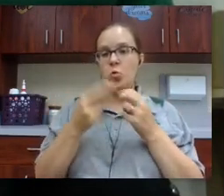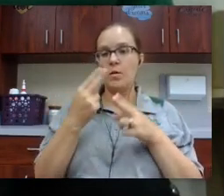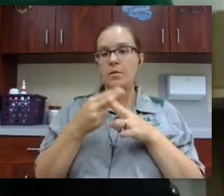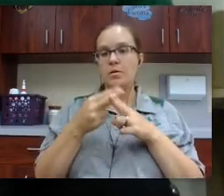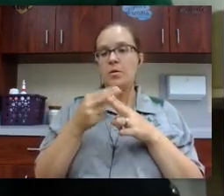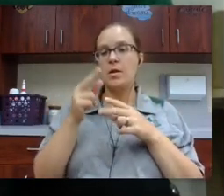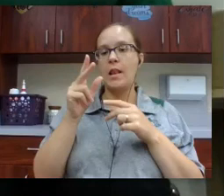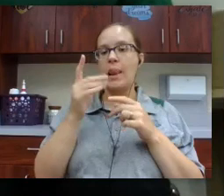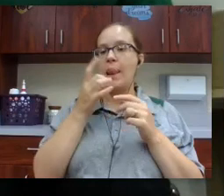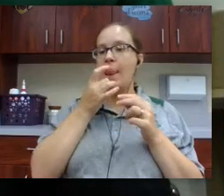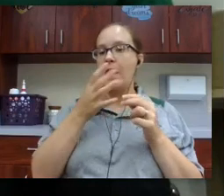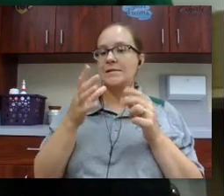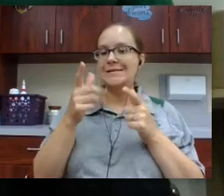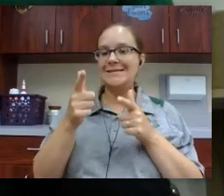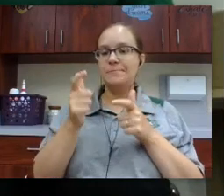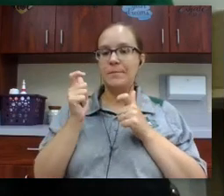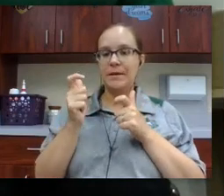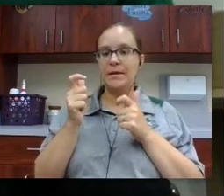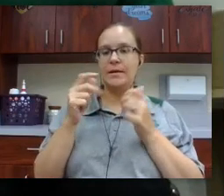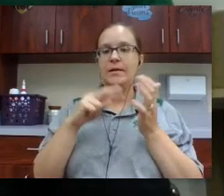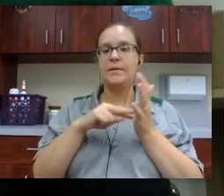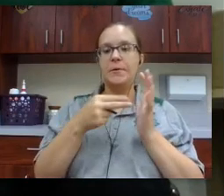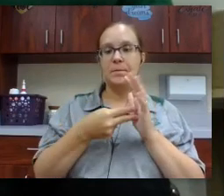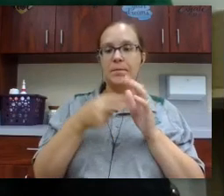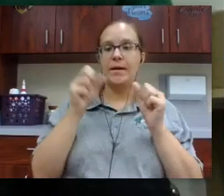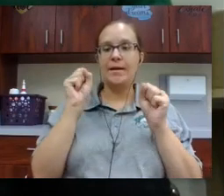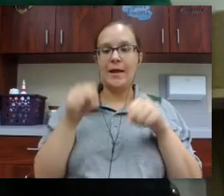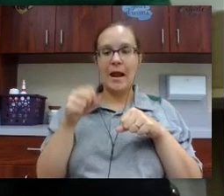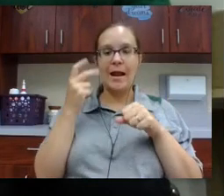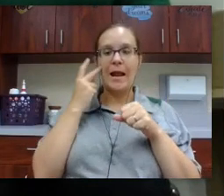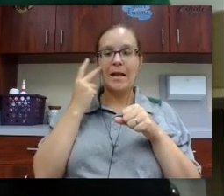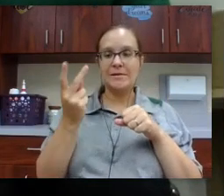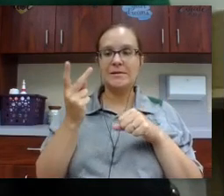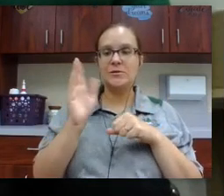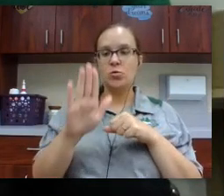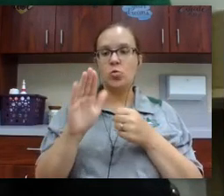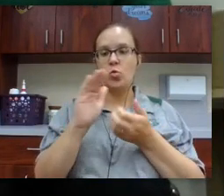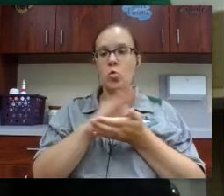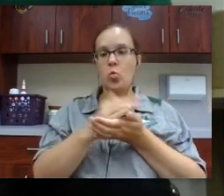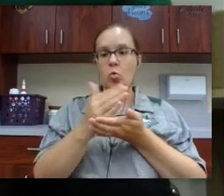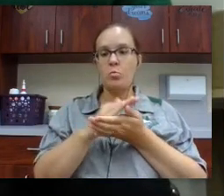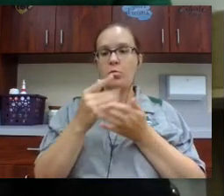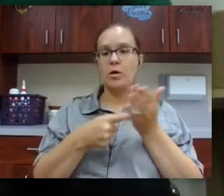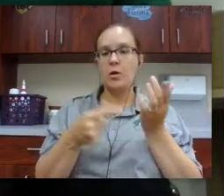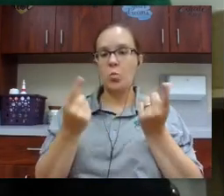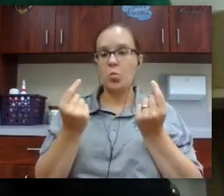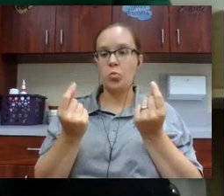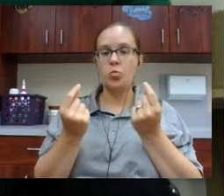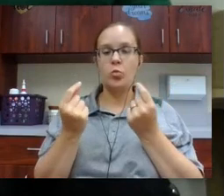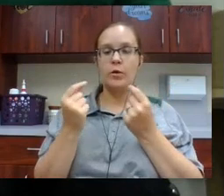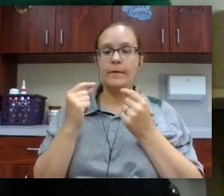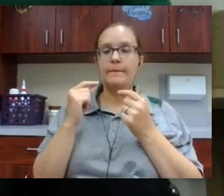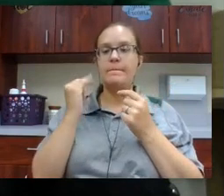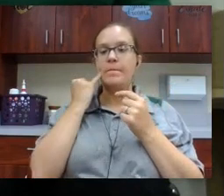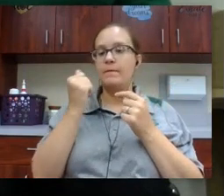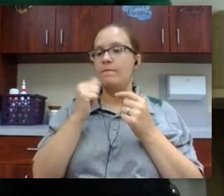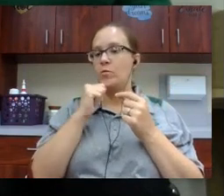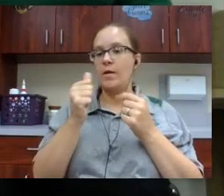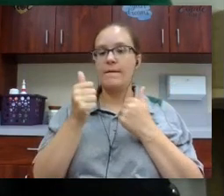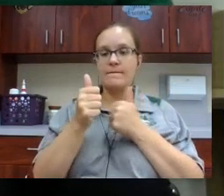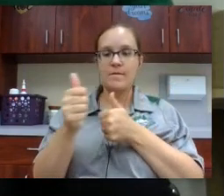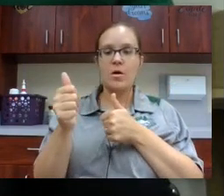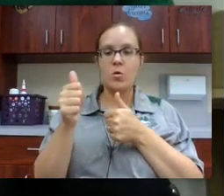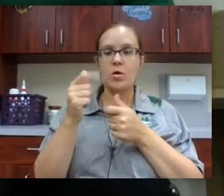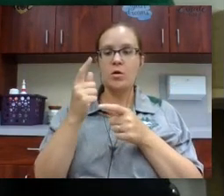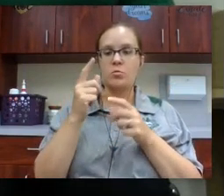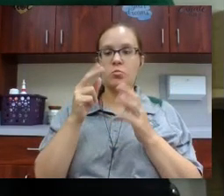in, they're going to be able to see what you're doing, and if you're not on an appropriate site or you're not in their site doing what's asked of you, they will